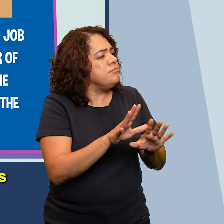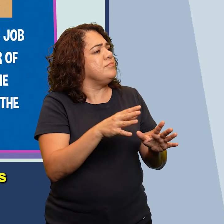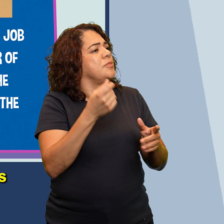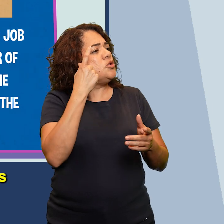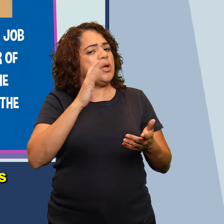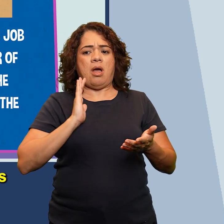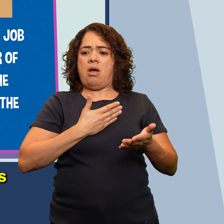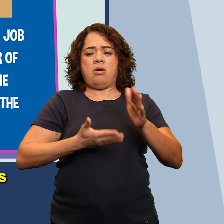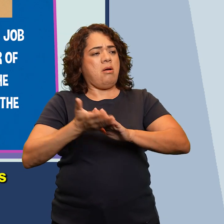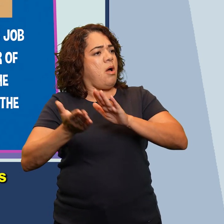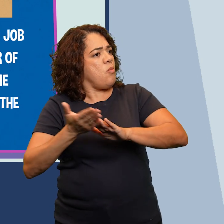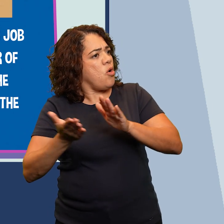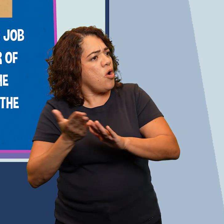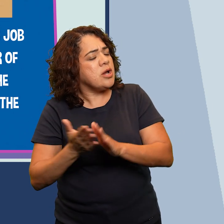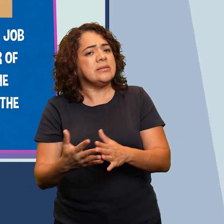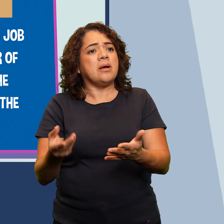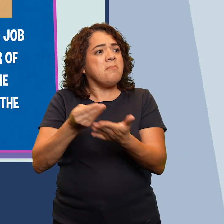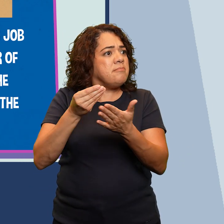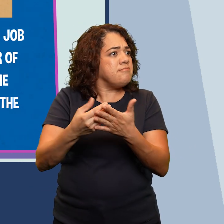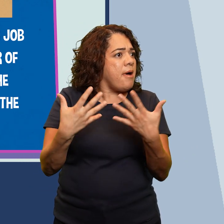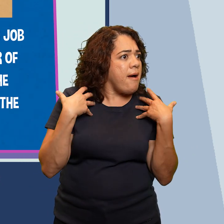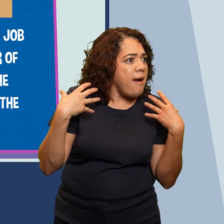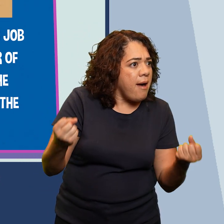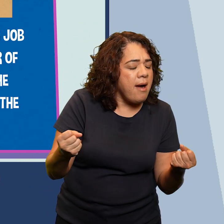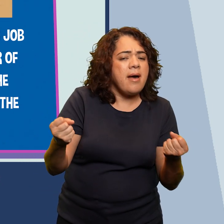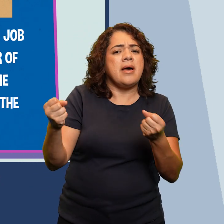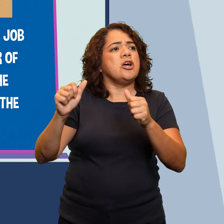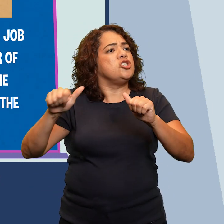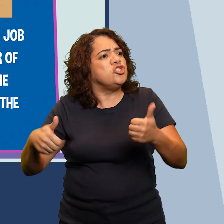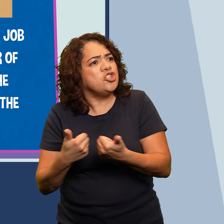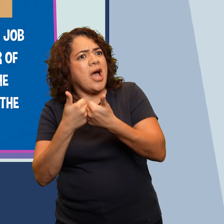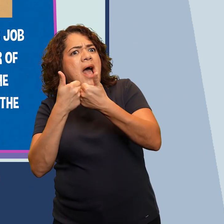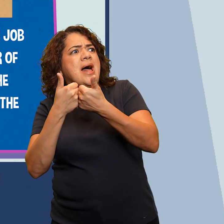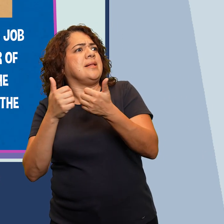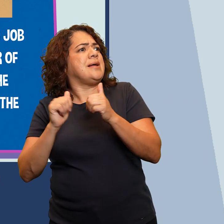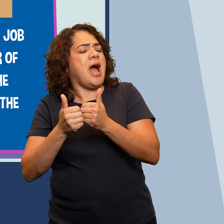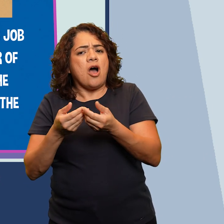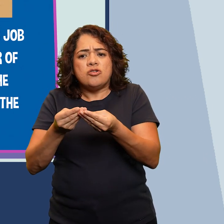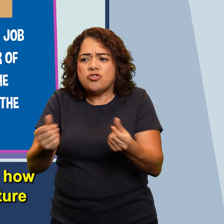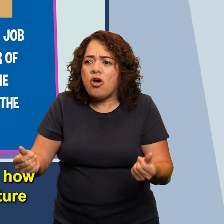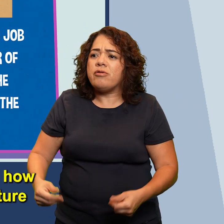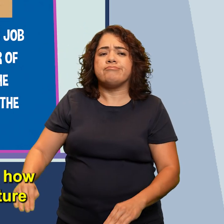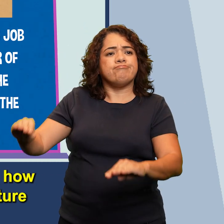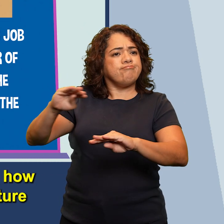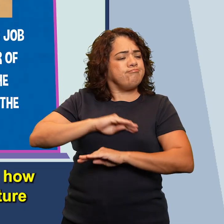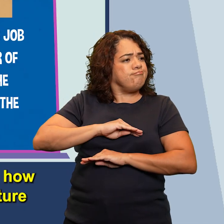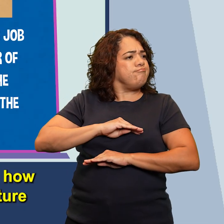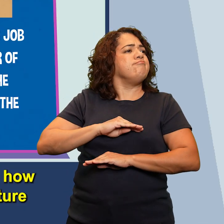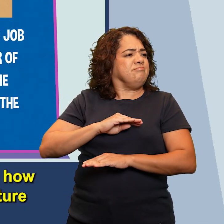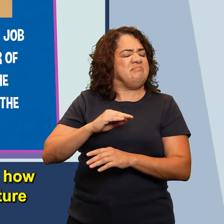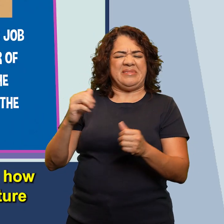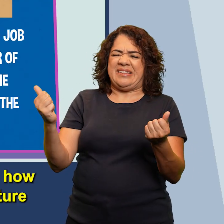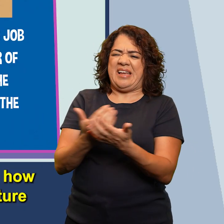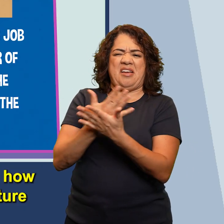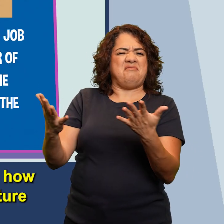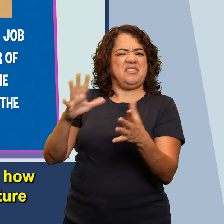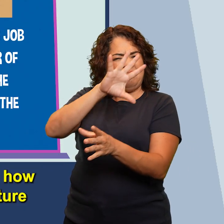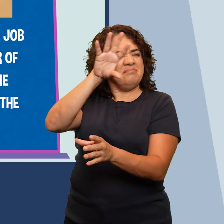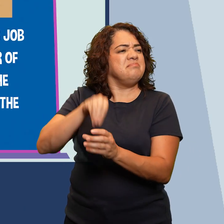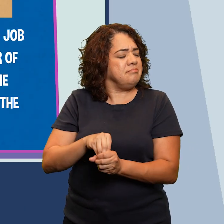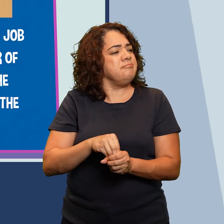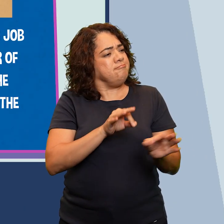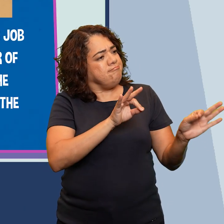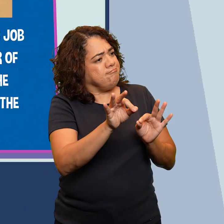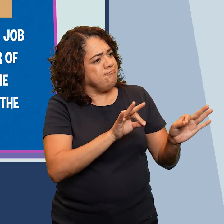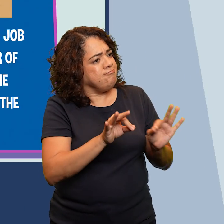overarching operations of the regional center and its financial health, how it intends to operate with the highest regard for the people served, and how it plans on addressing